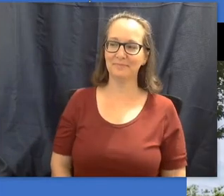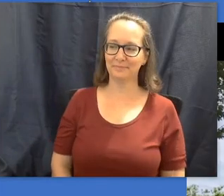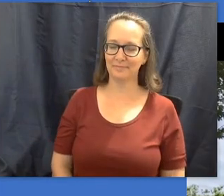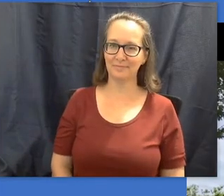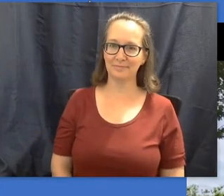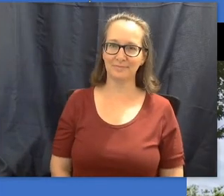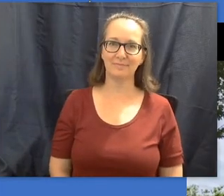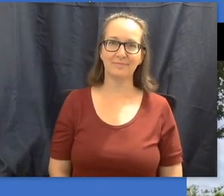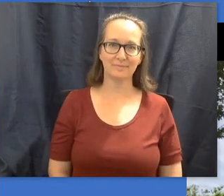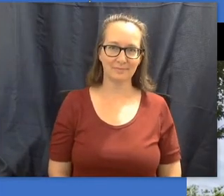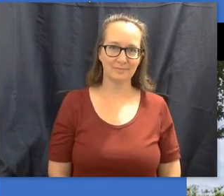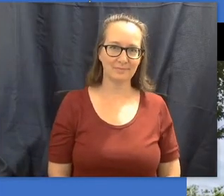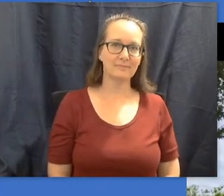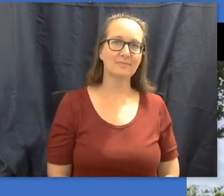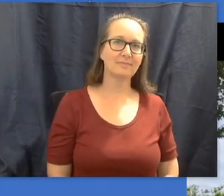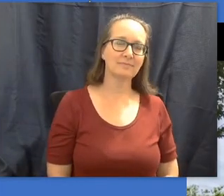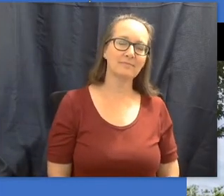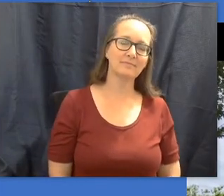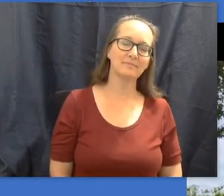so